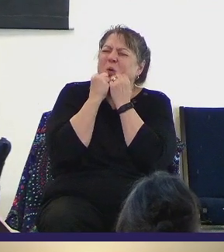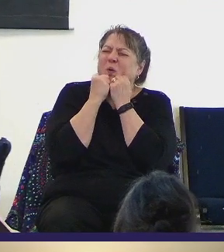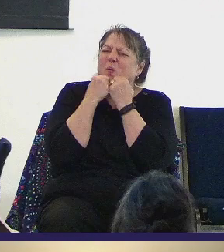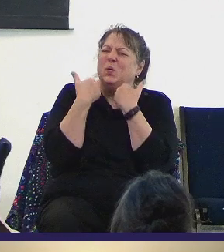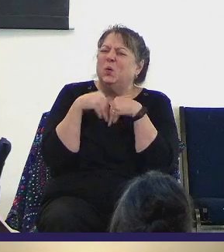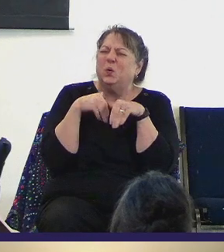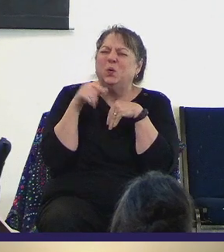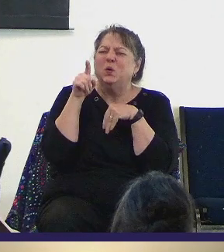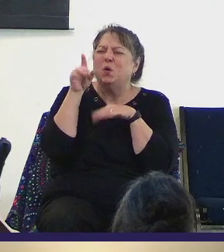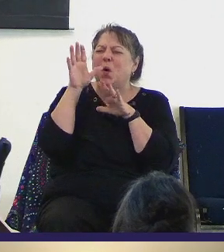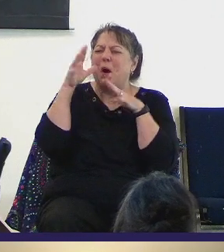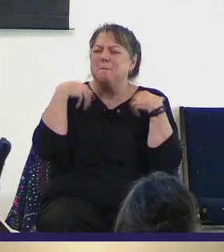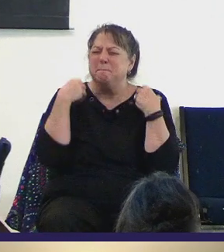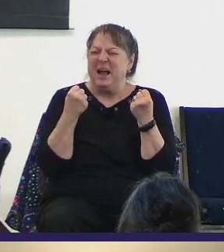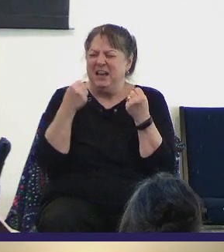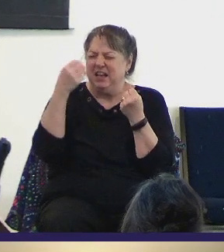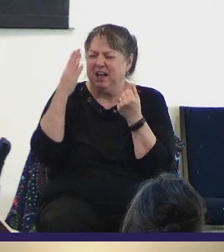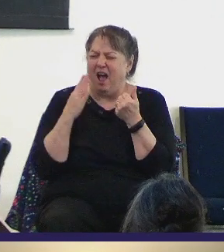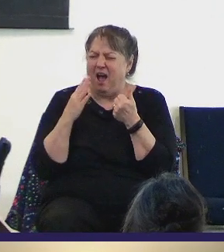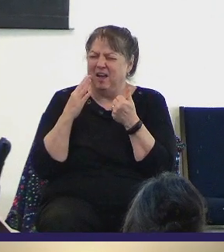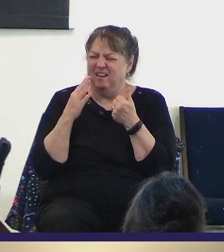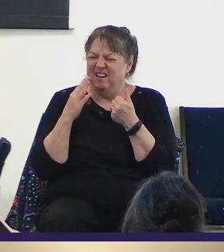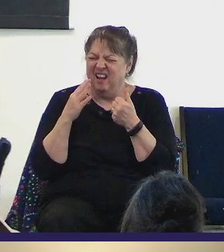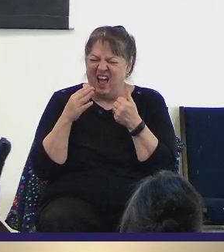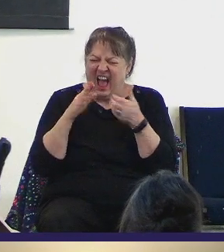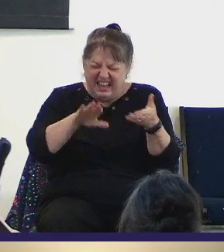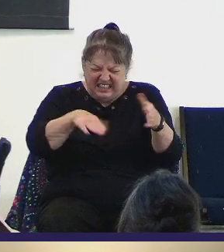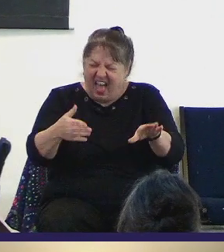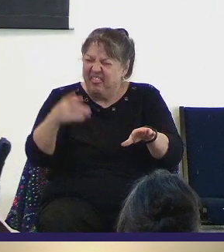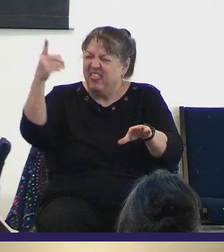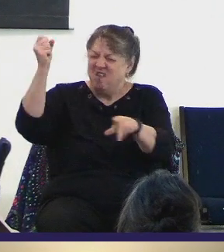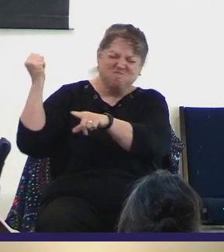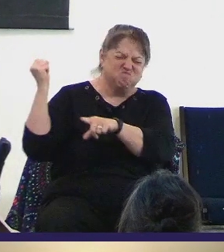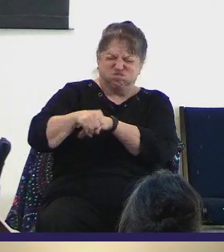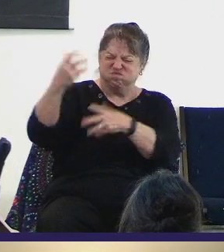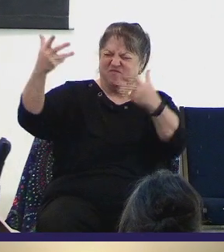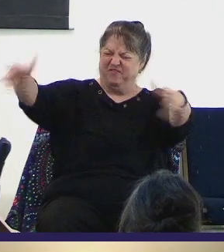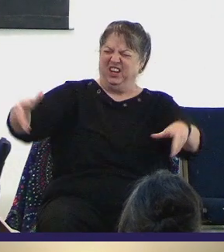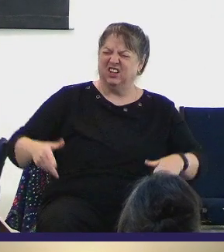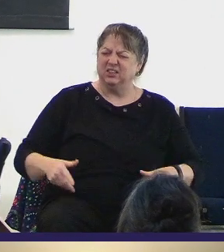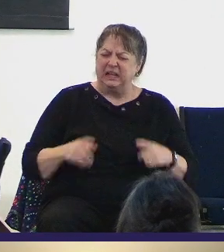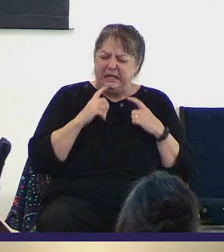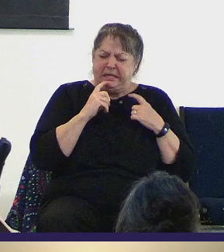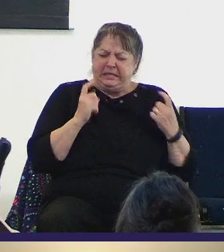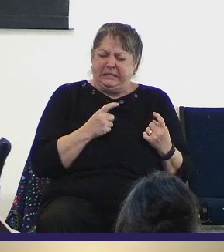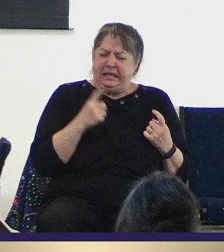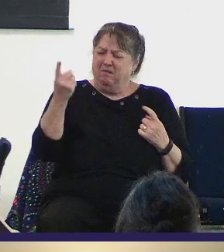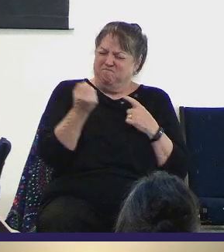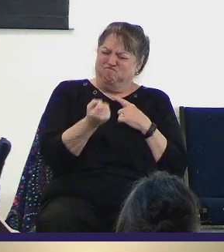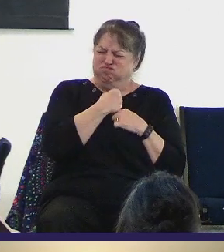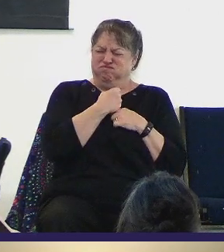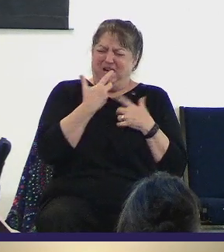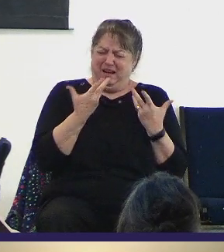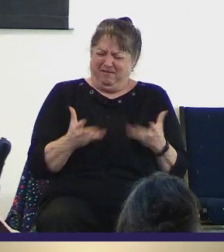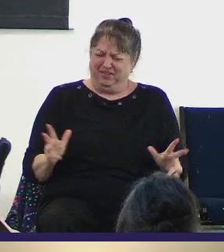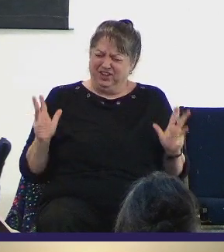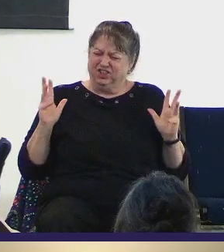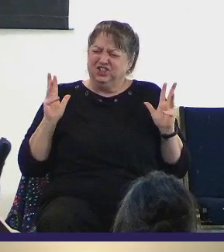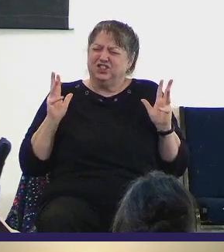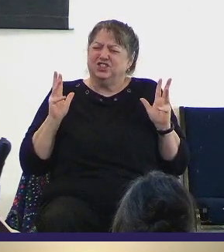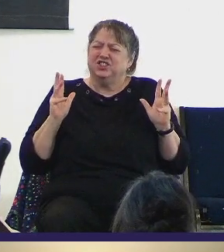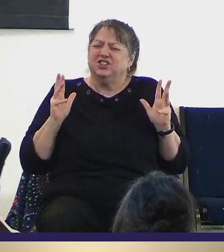mighty God. You have overcame death. You have overcame sin in our lives. And you have given